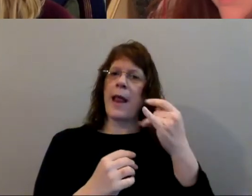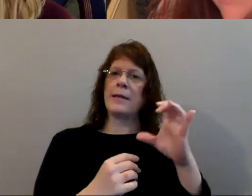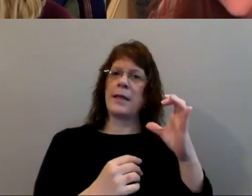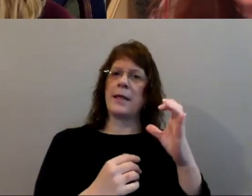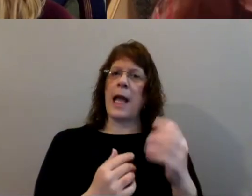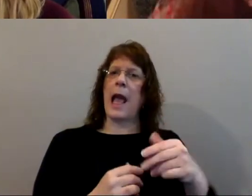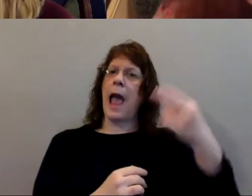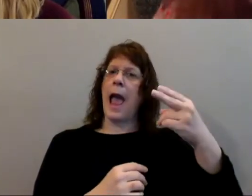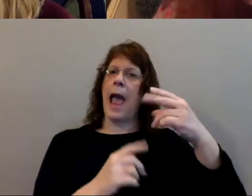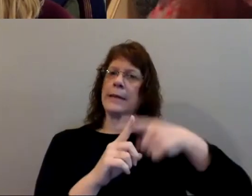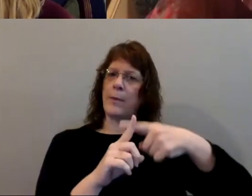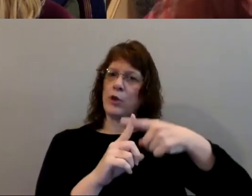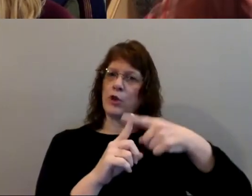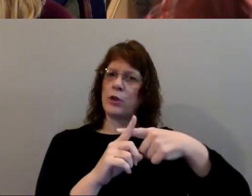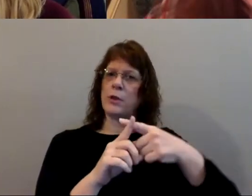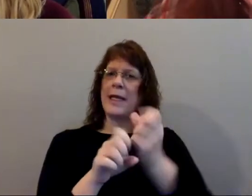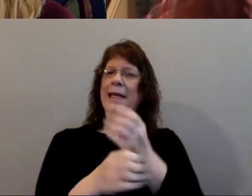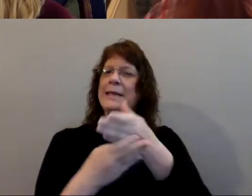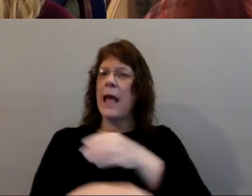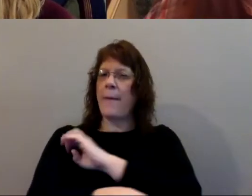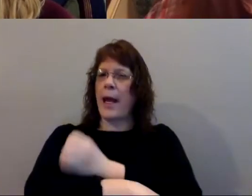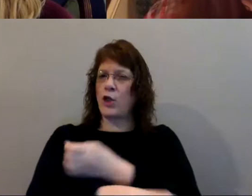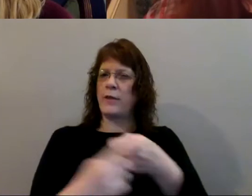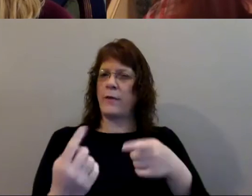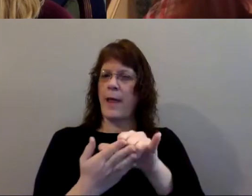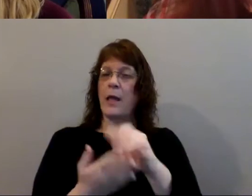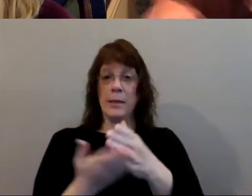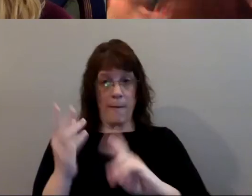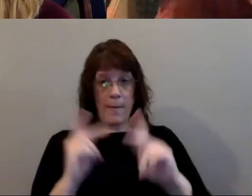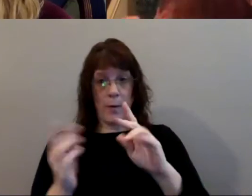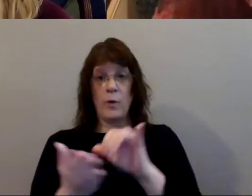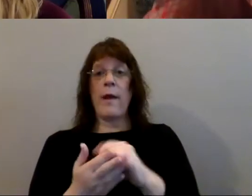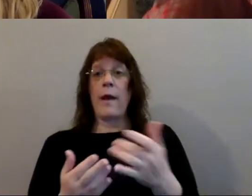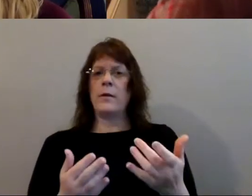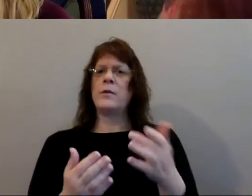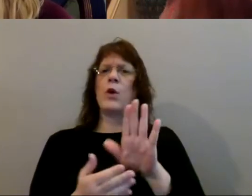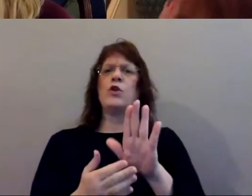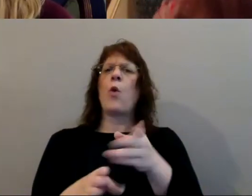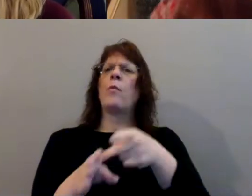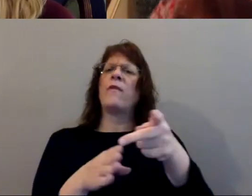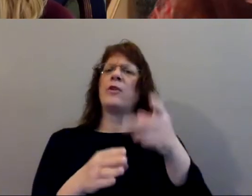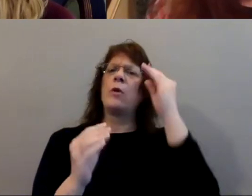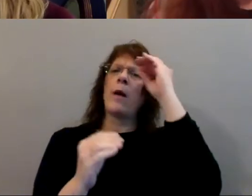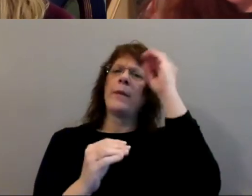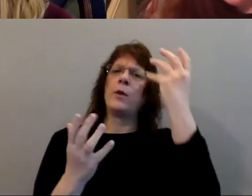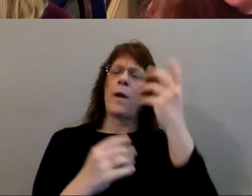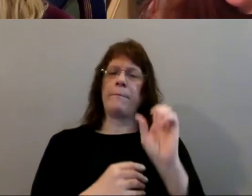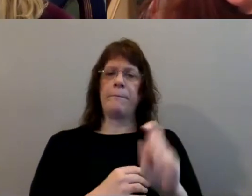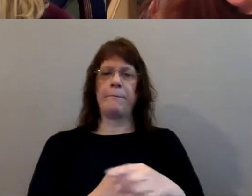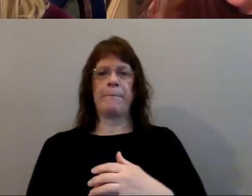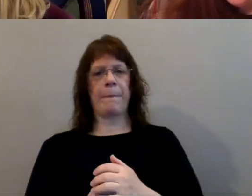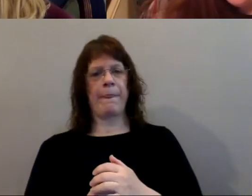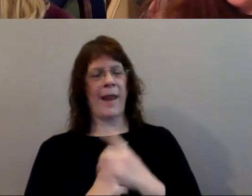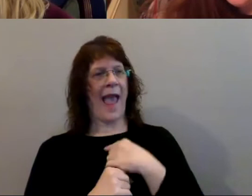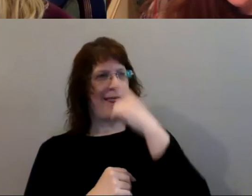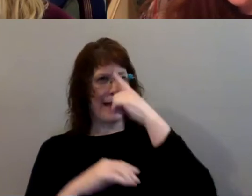products and deriving some energy from them? So that's what some folks do. What is your professional opinion on that? So I think it